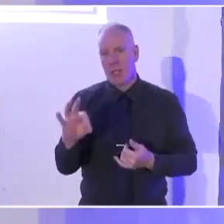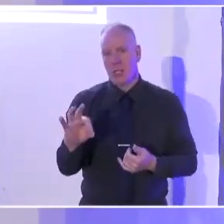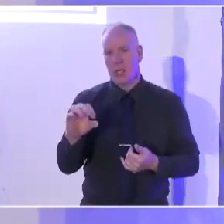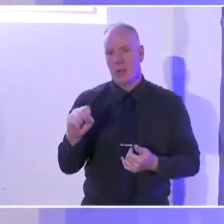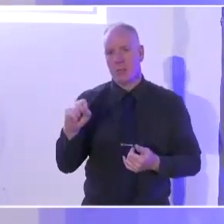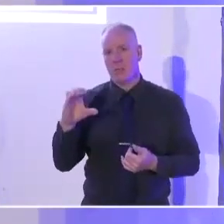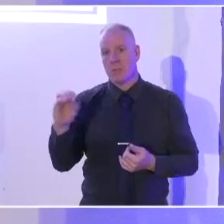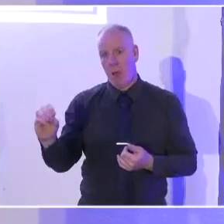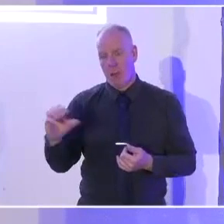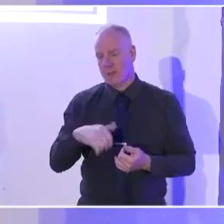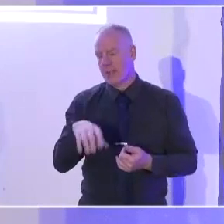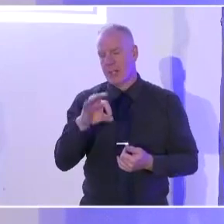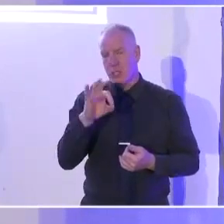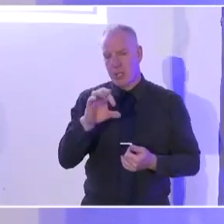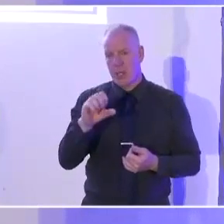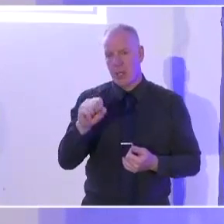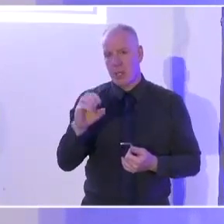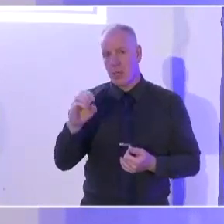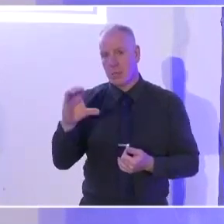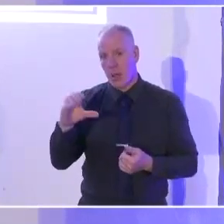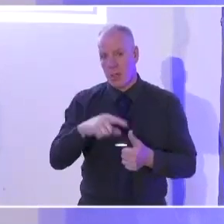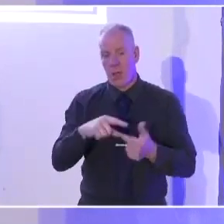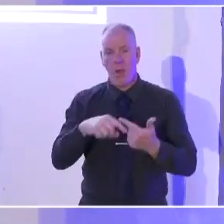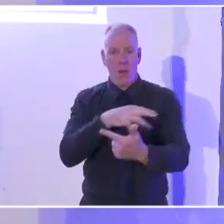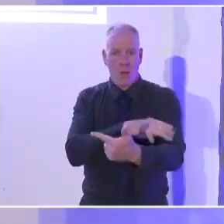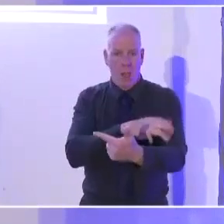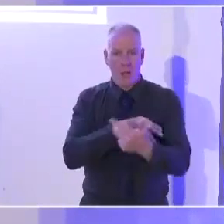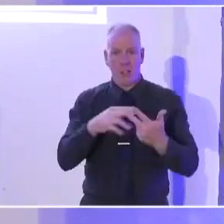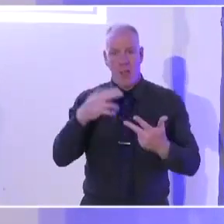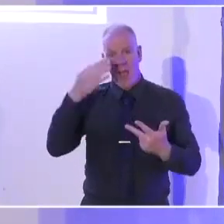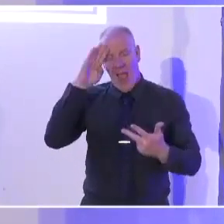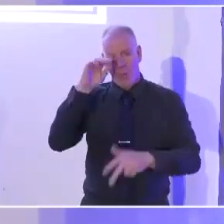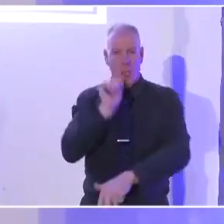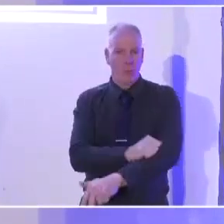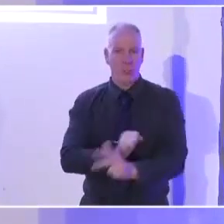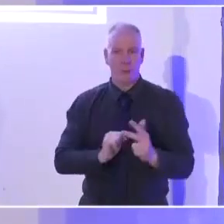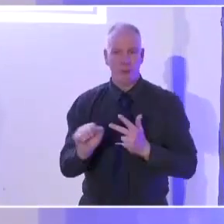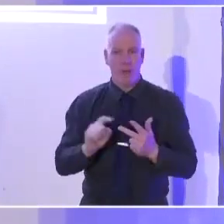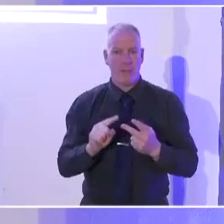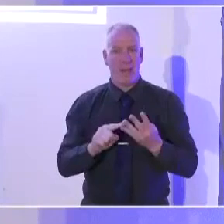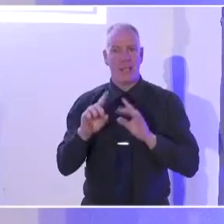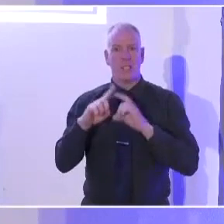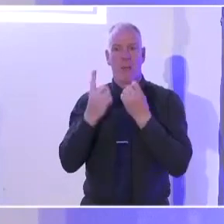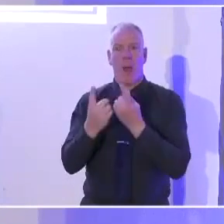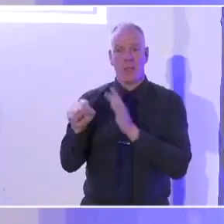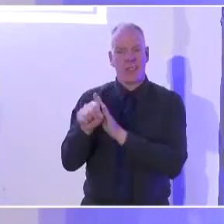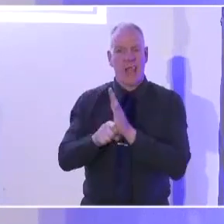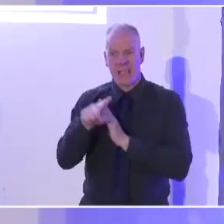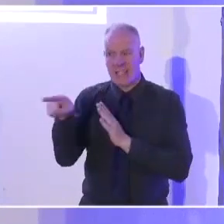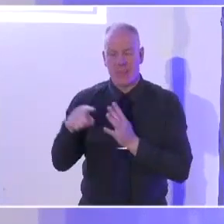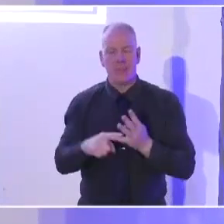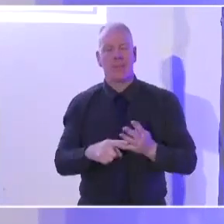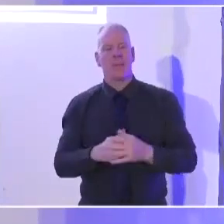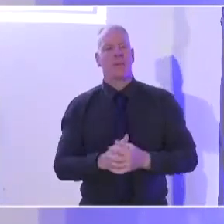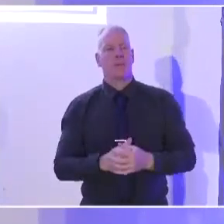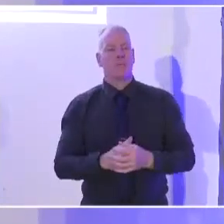Garda Síochána, the Irish Prison Service, certain departments of state, so that's one. Another